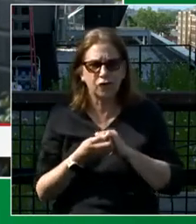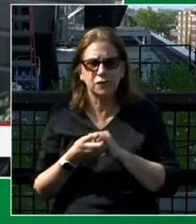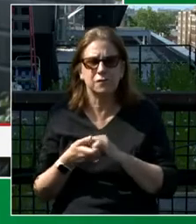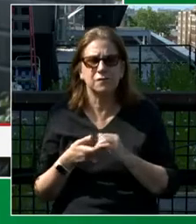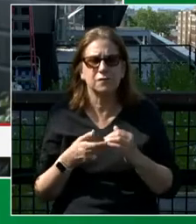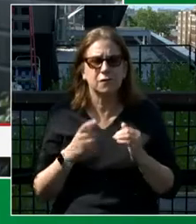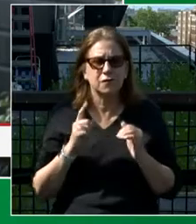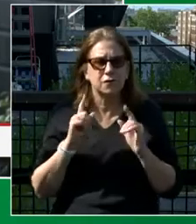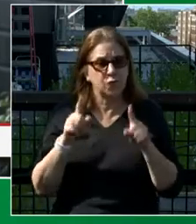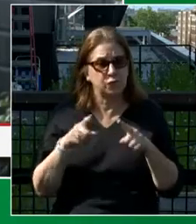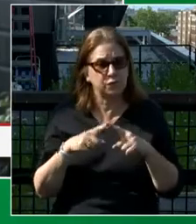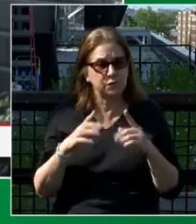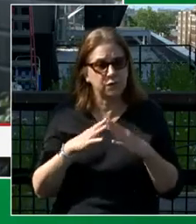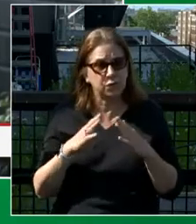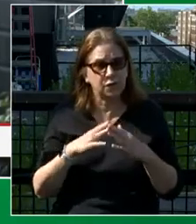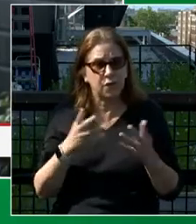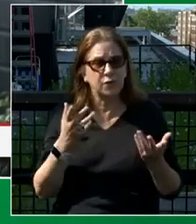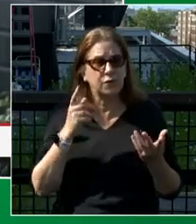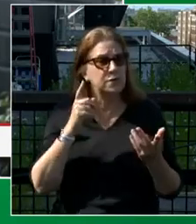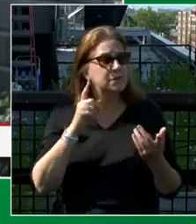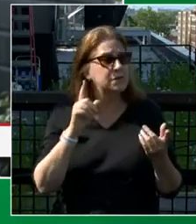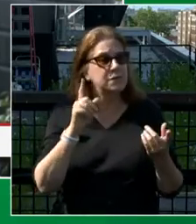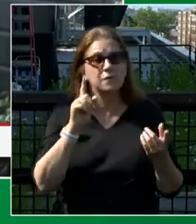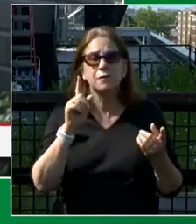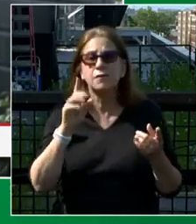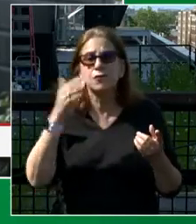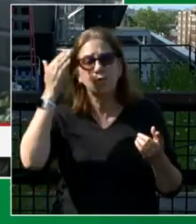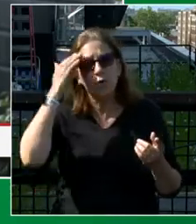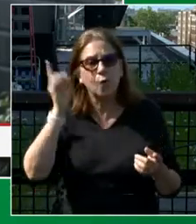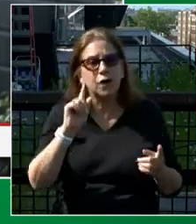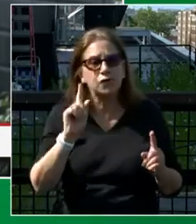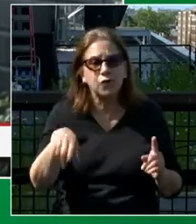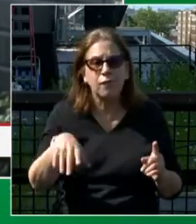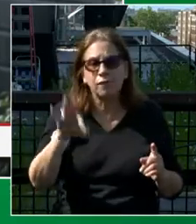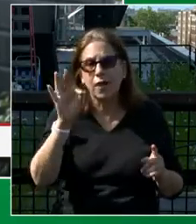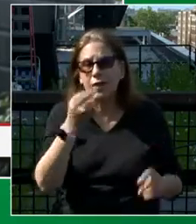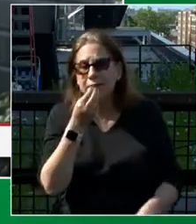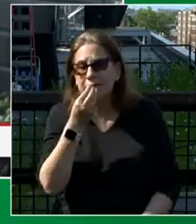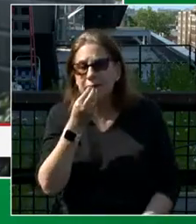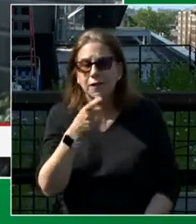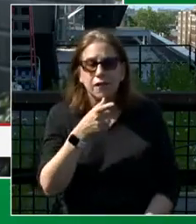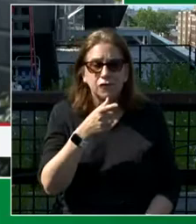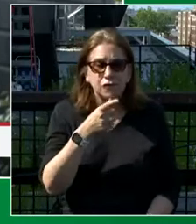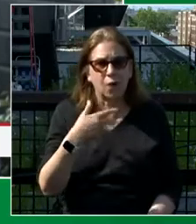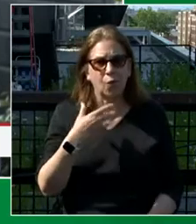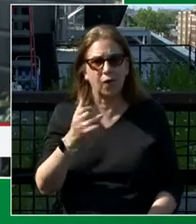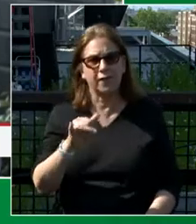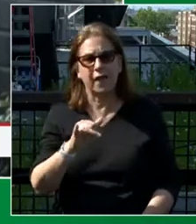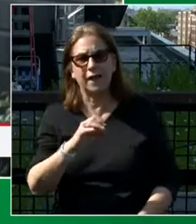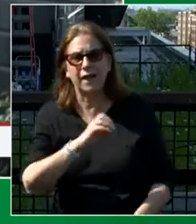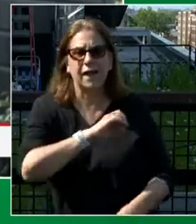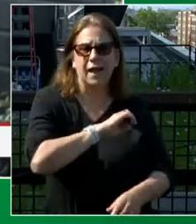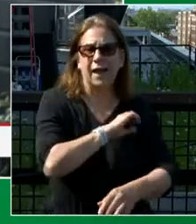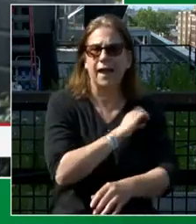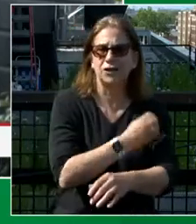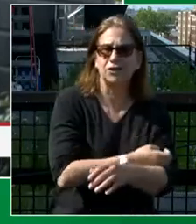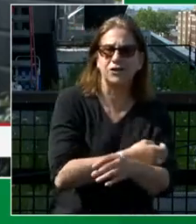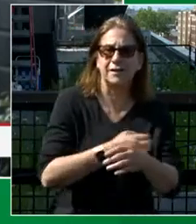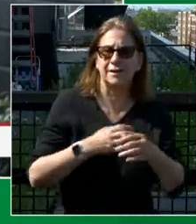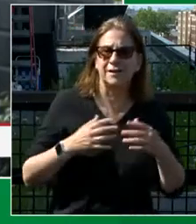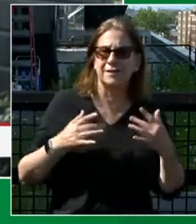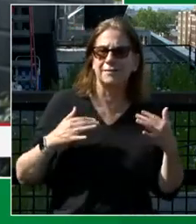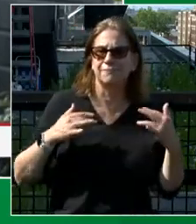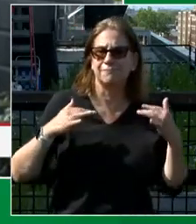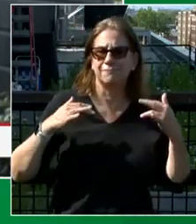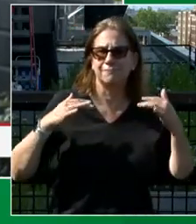like that. And so just being able to kind of have that energy, both within our own 4 walls, but also in the downtown corridor is really important to us as